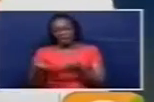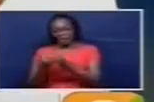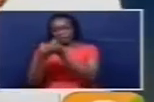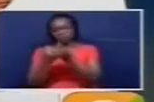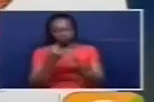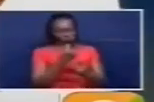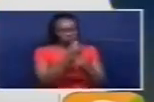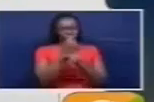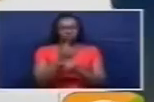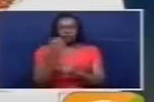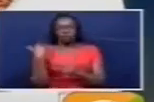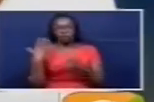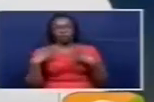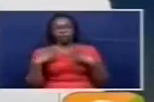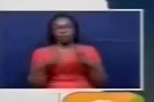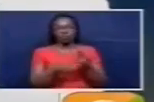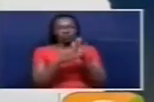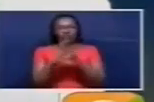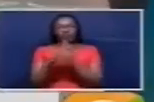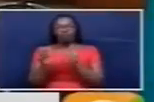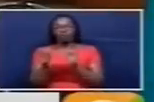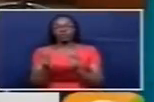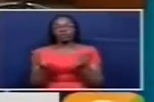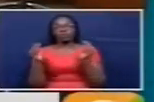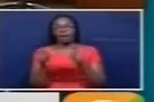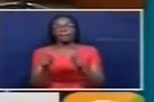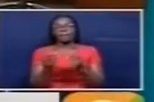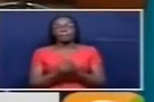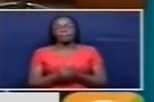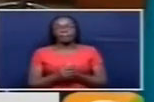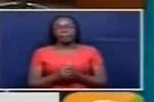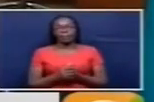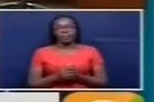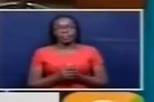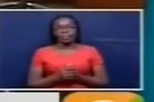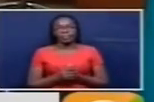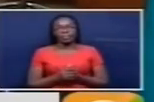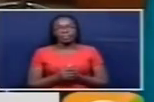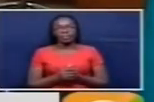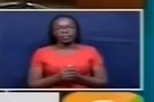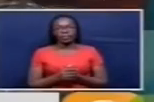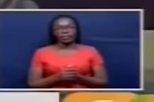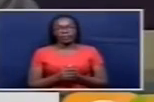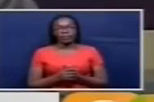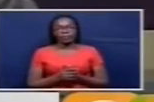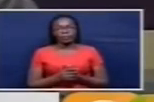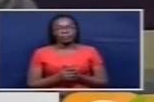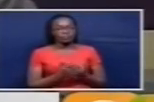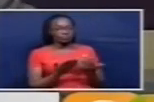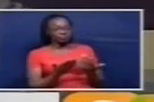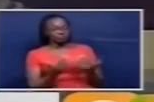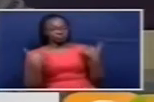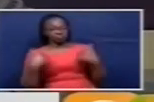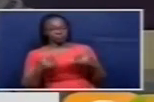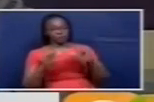I'll be able to do those things in parliament. What will you be pushing for in parliament? I think I have two groups of people here. That is